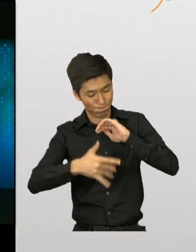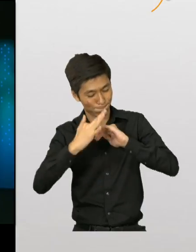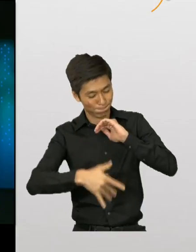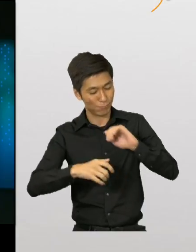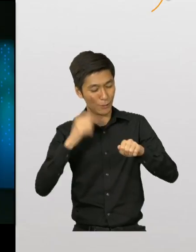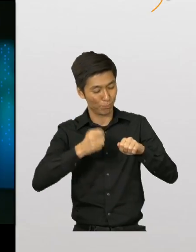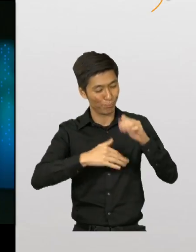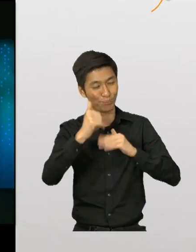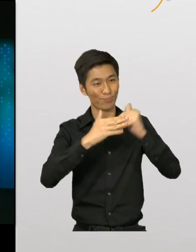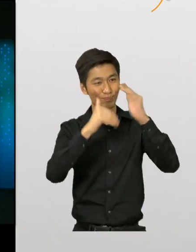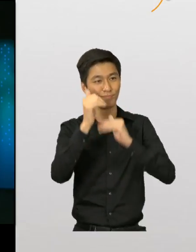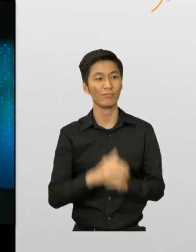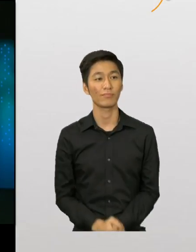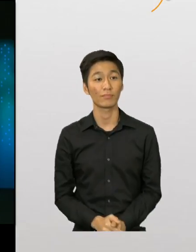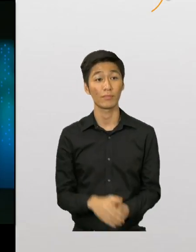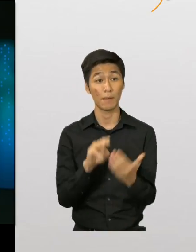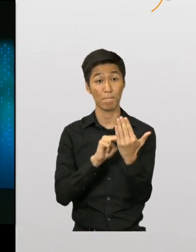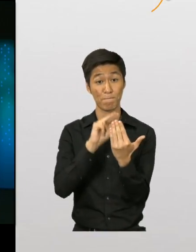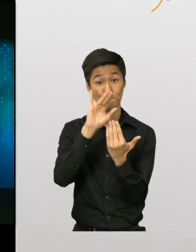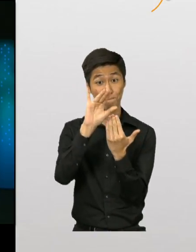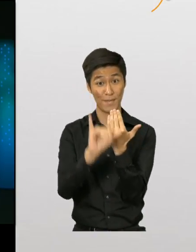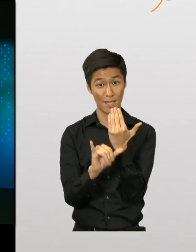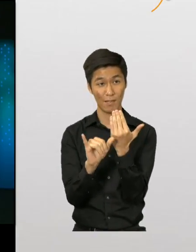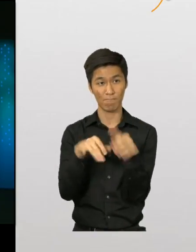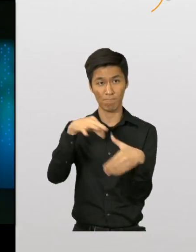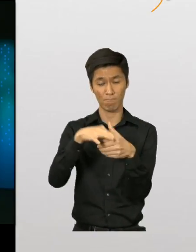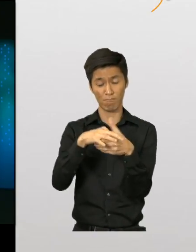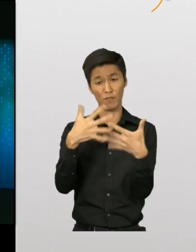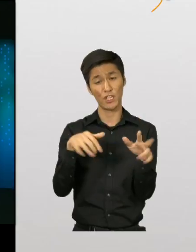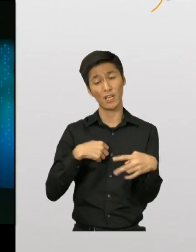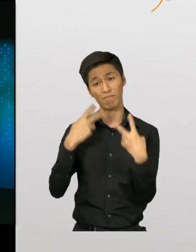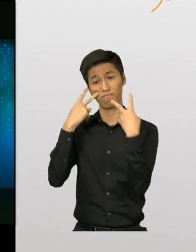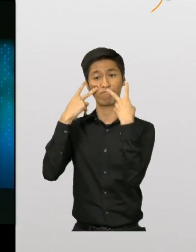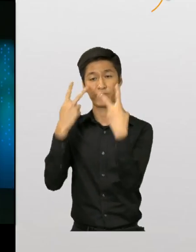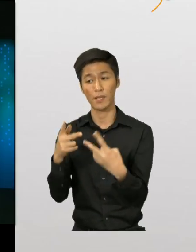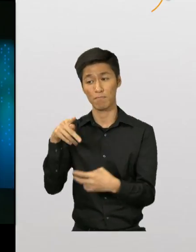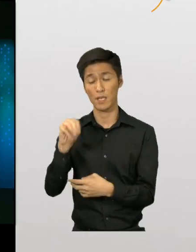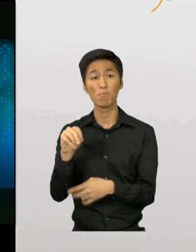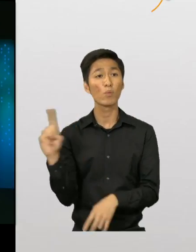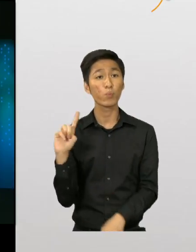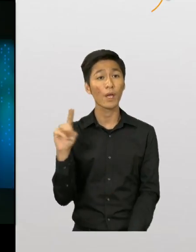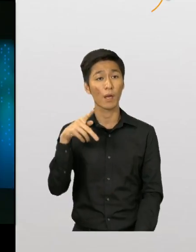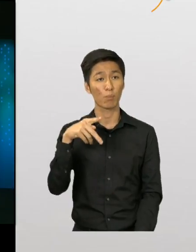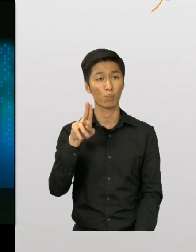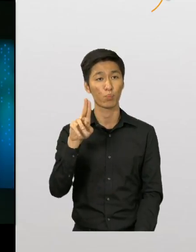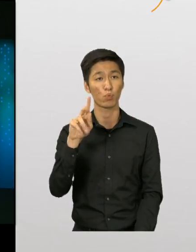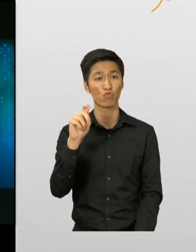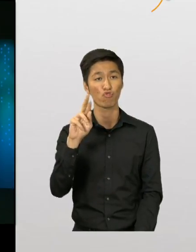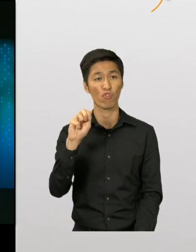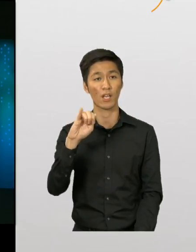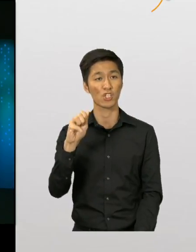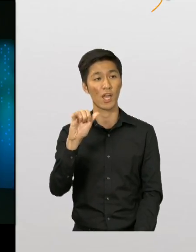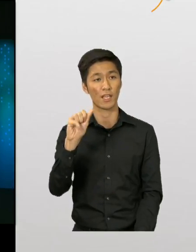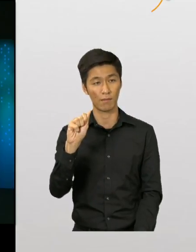In May, soon after the Malaysian election, I visited Dr. Mahathir in Putrajaya. I also met